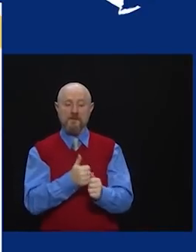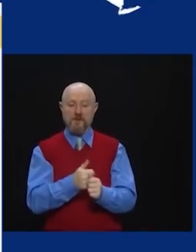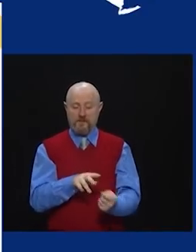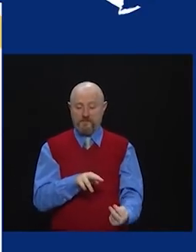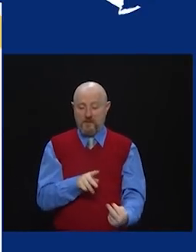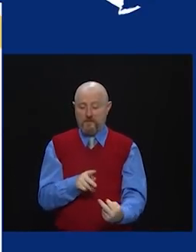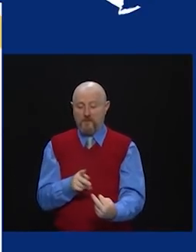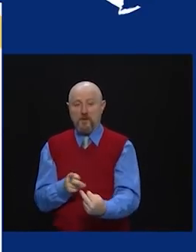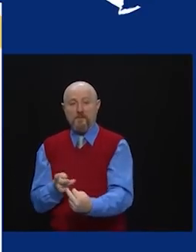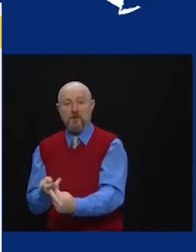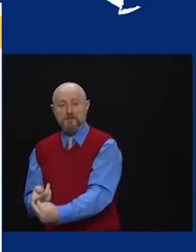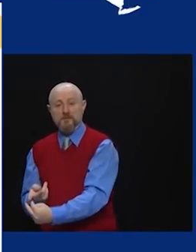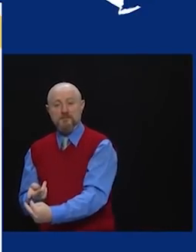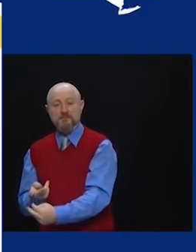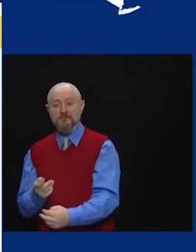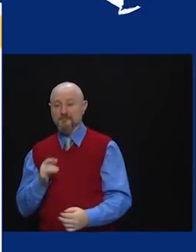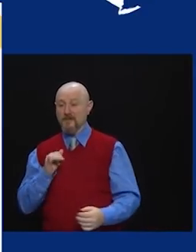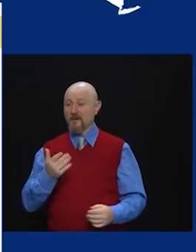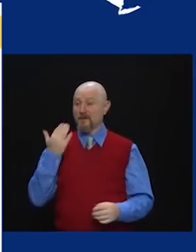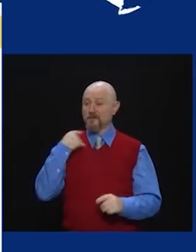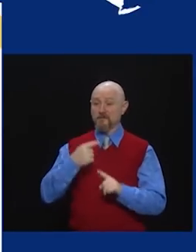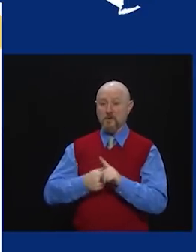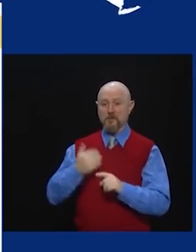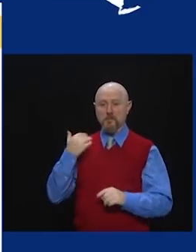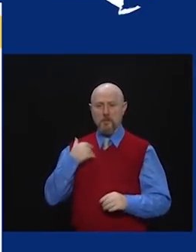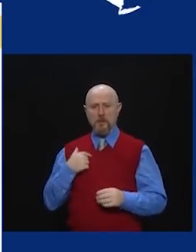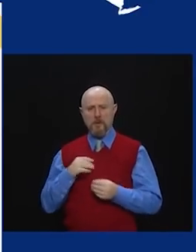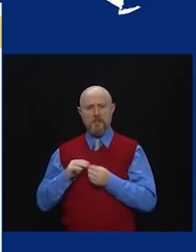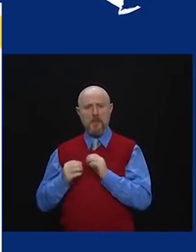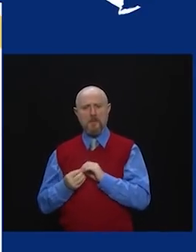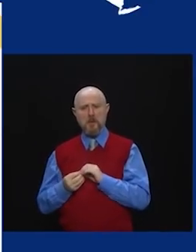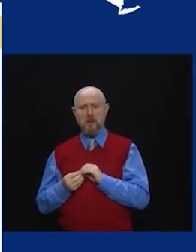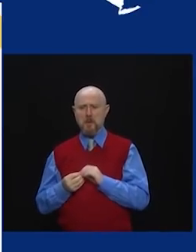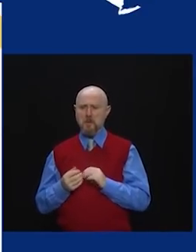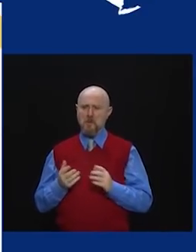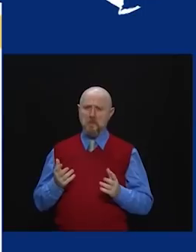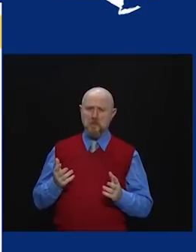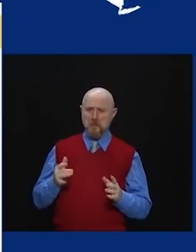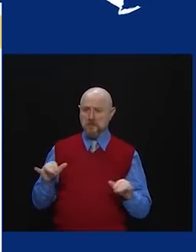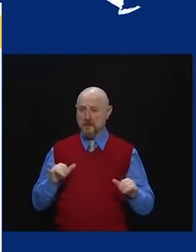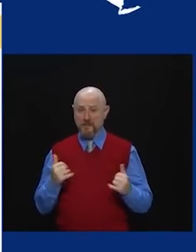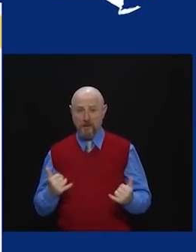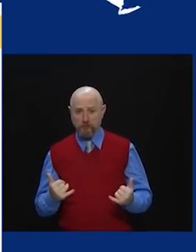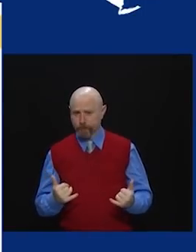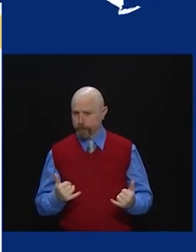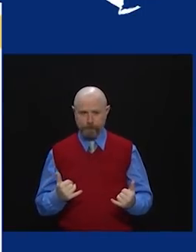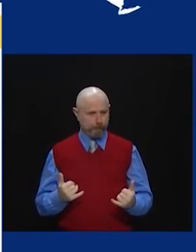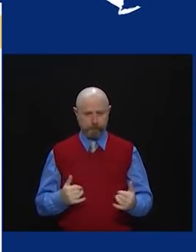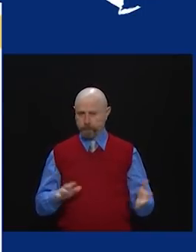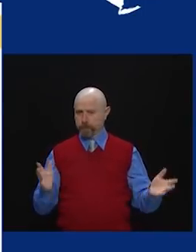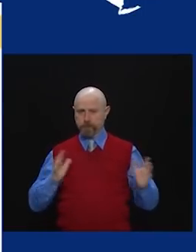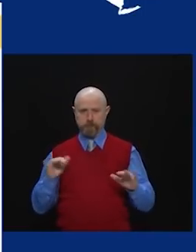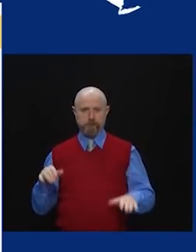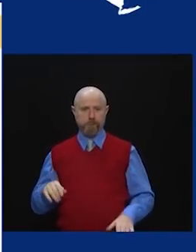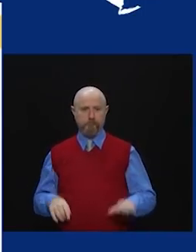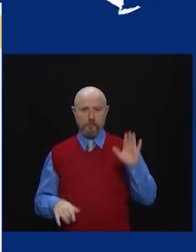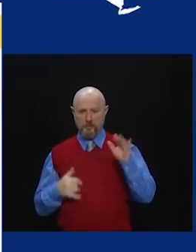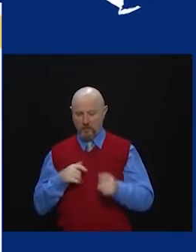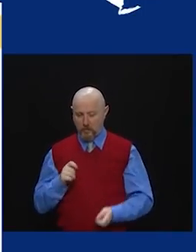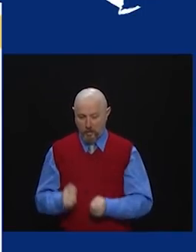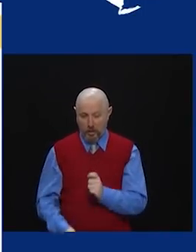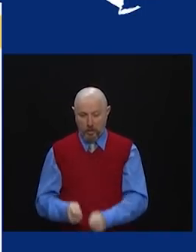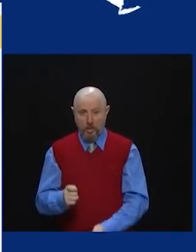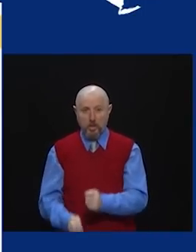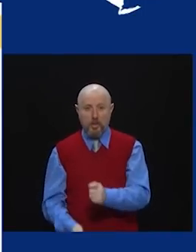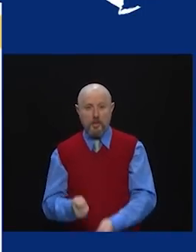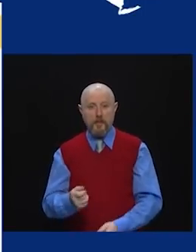the numbers did not show the scenario that we're dealing with now. We have to adapt. We have to be very smart. We have to use